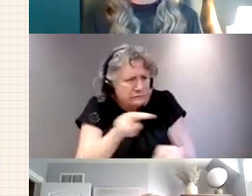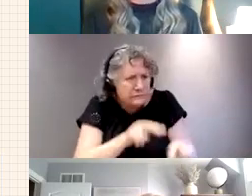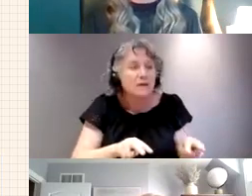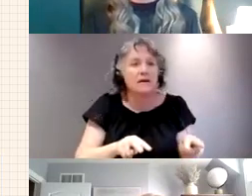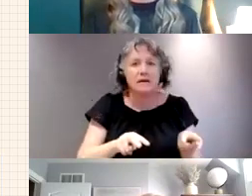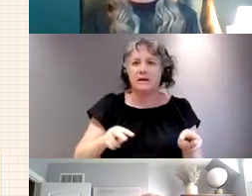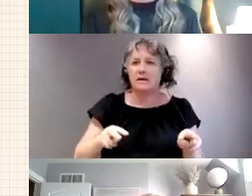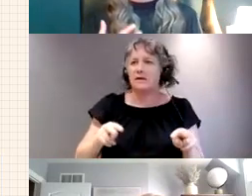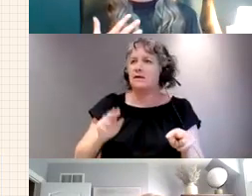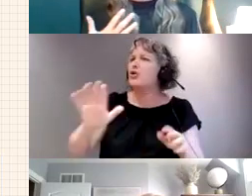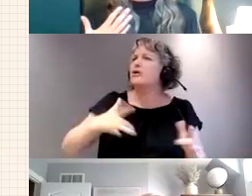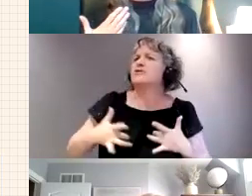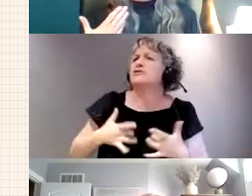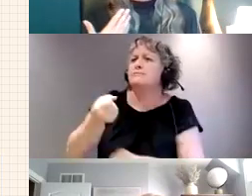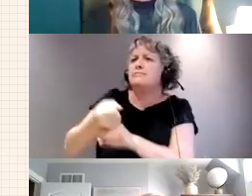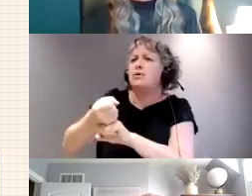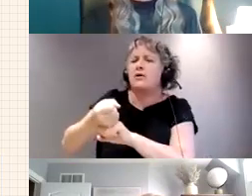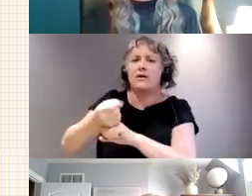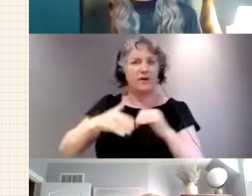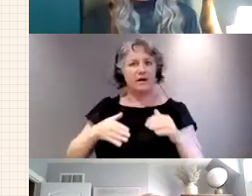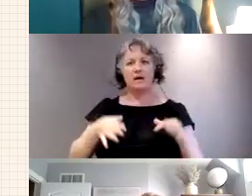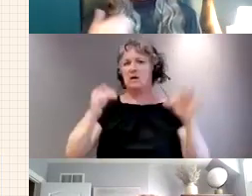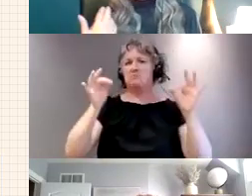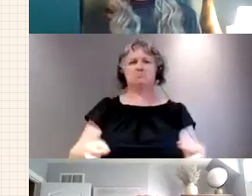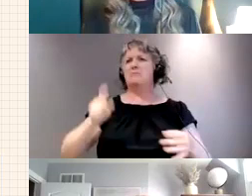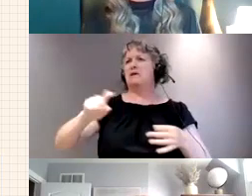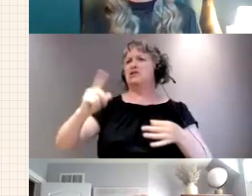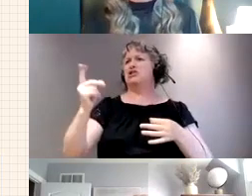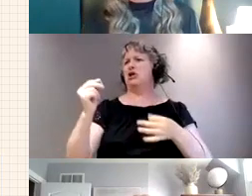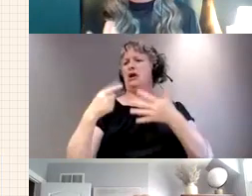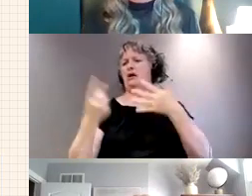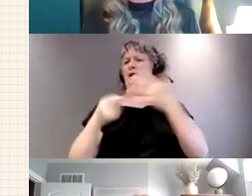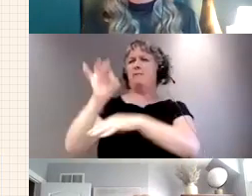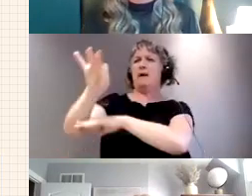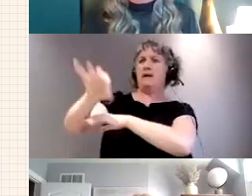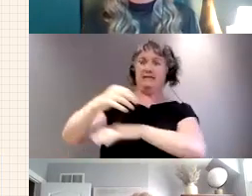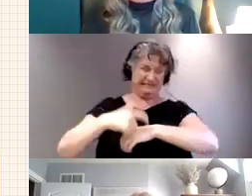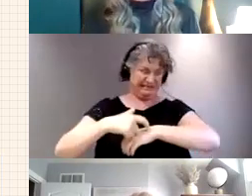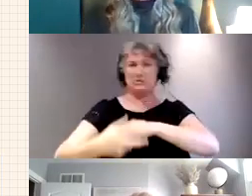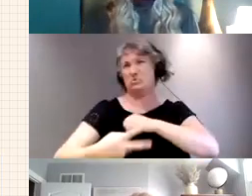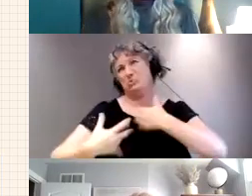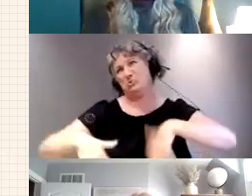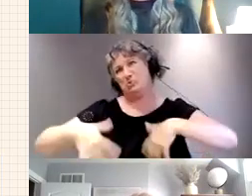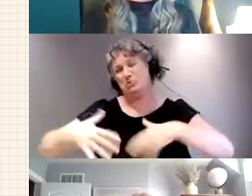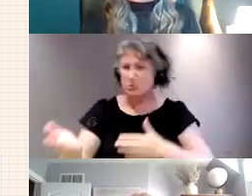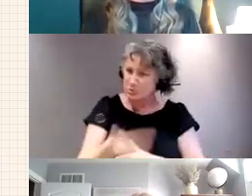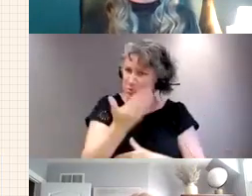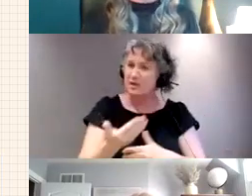how can I support you? Versus, here's what needs to happen. We don't have a lot of time. We just need to do this.